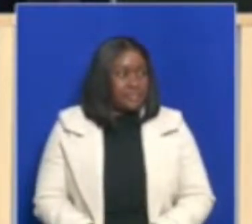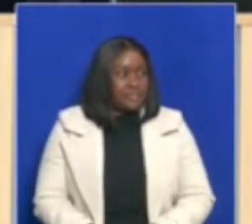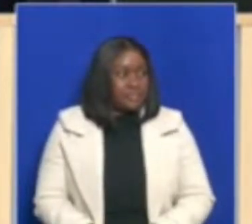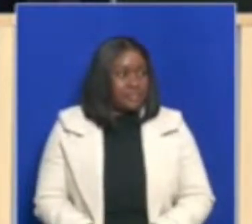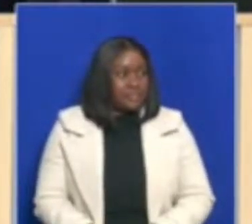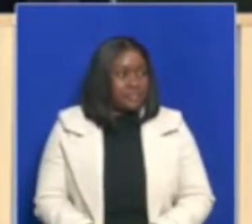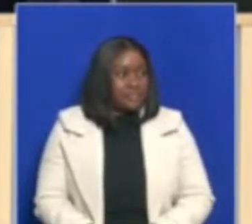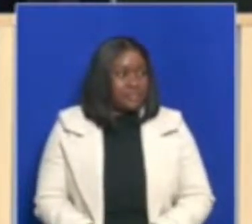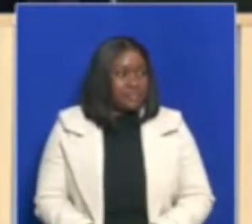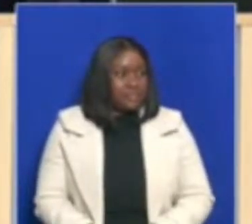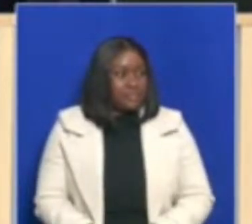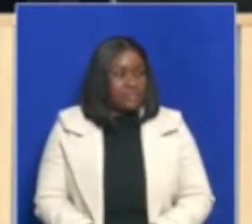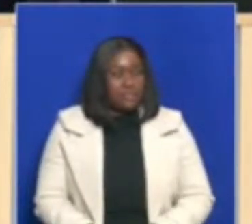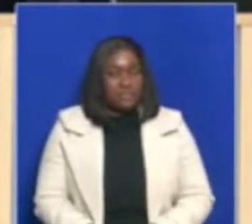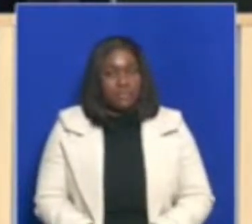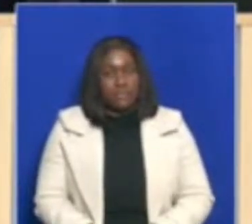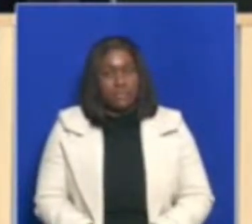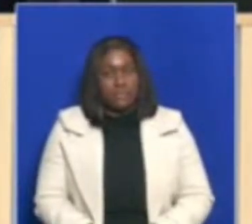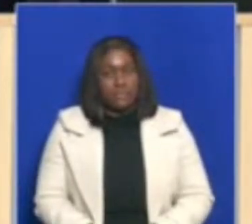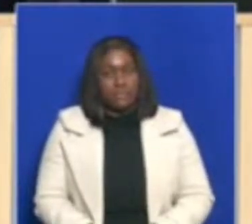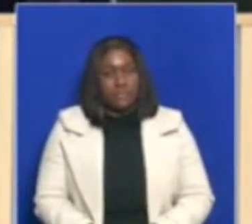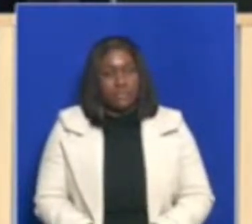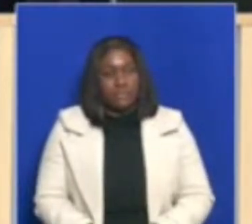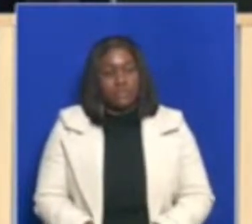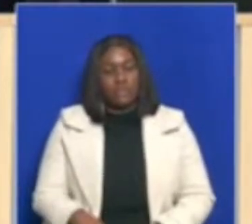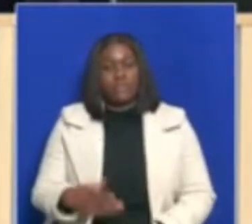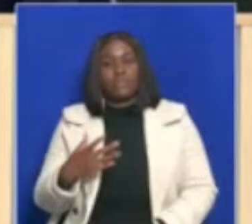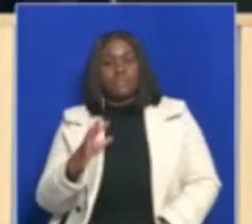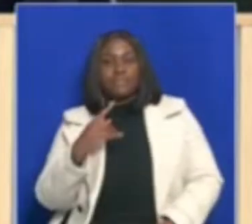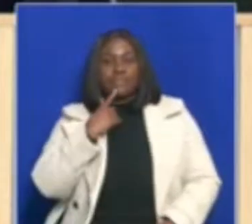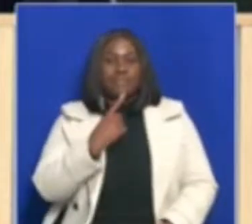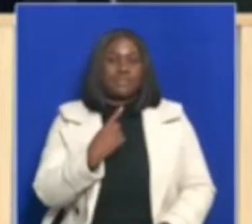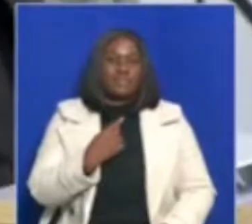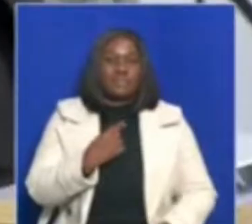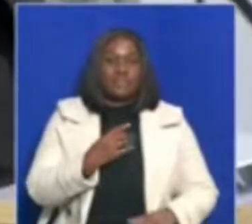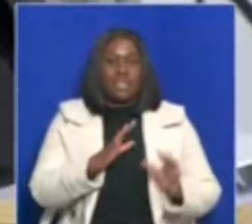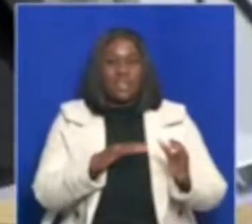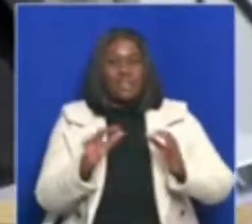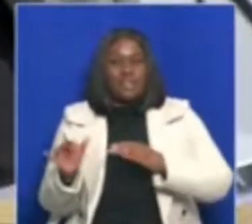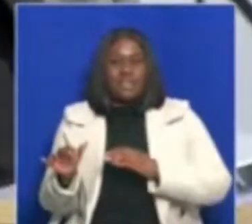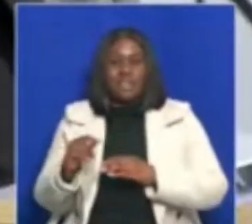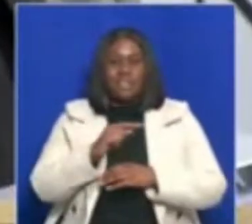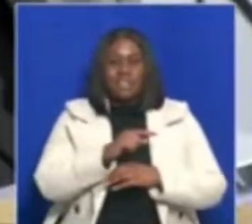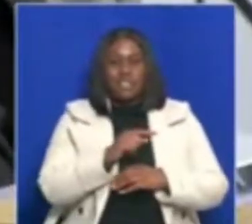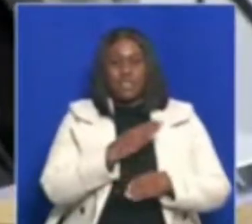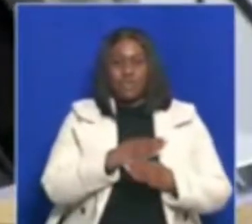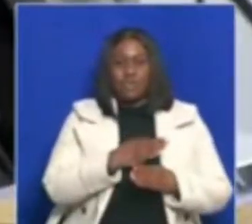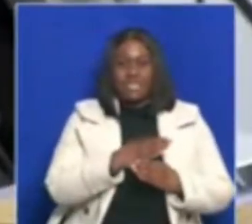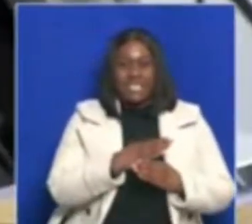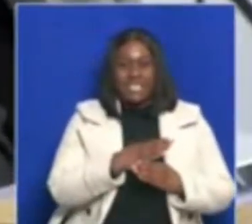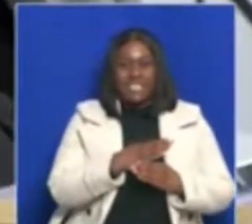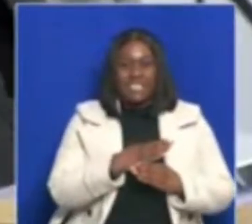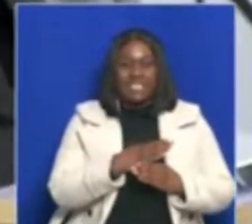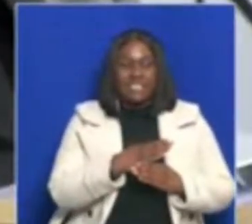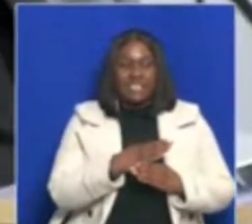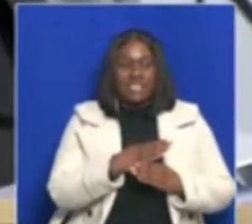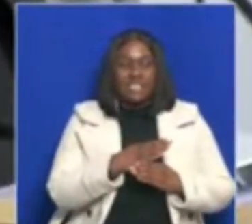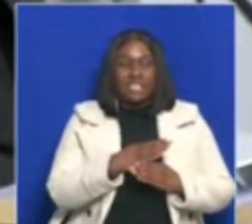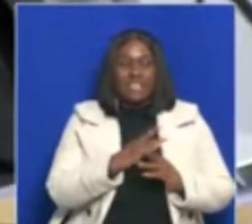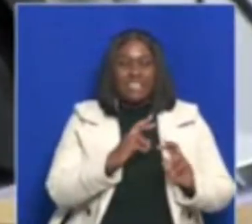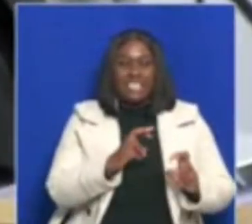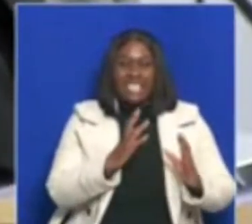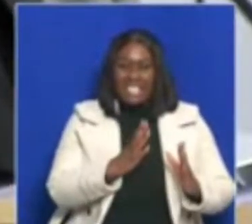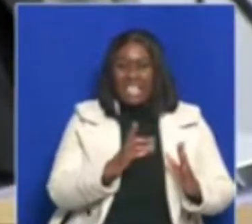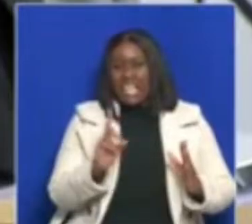categories of police officers. I think you said what? Duty investigator or what? You get the detective